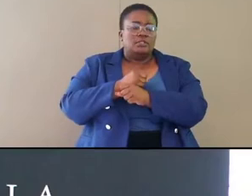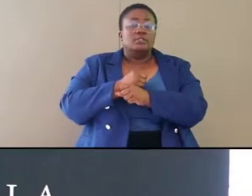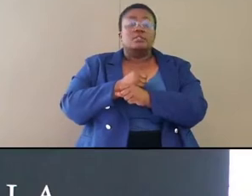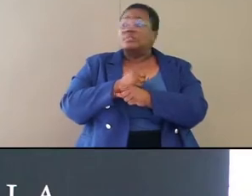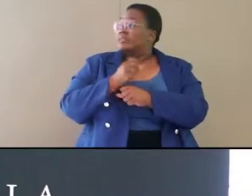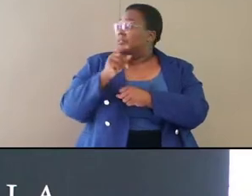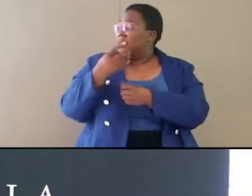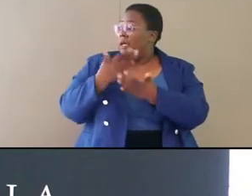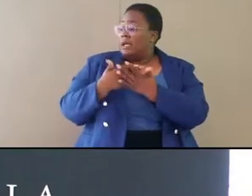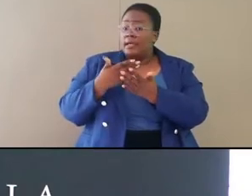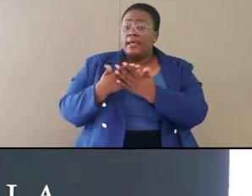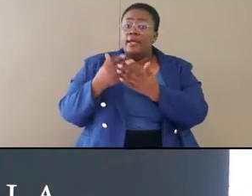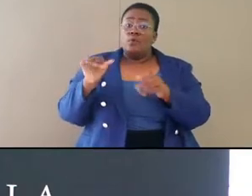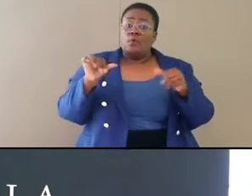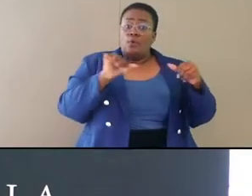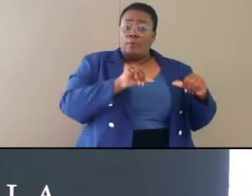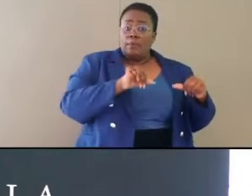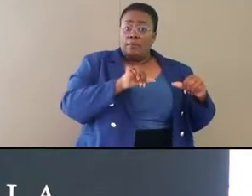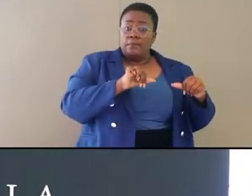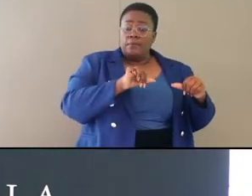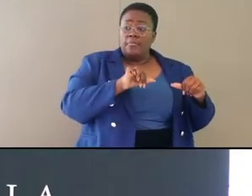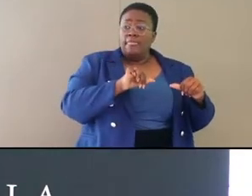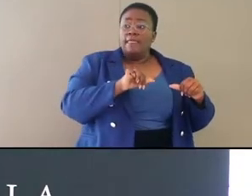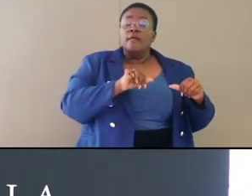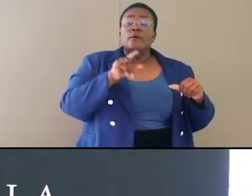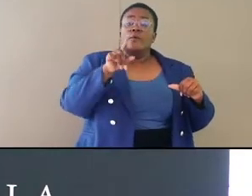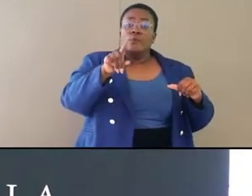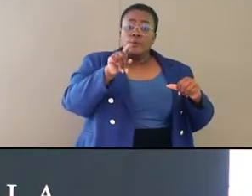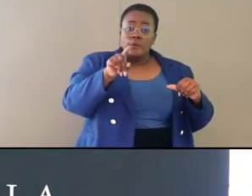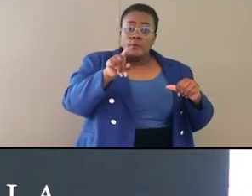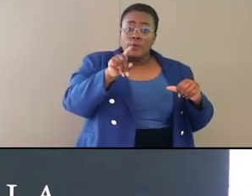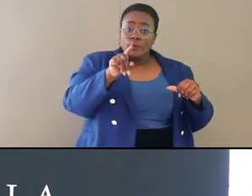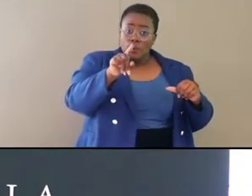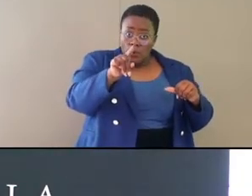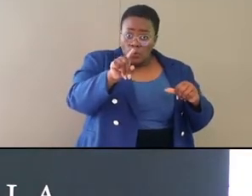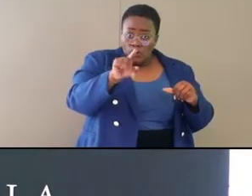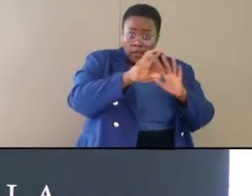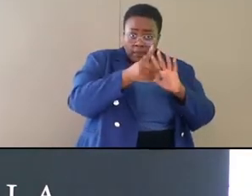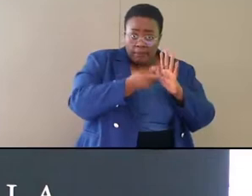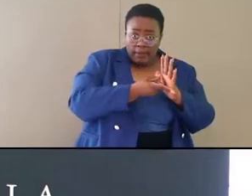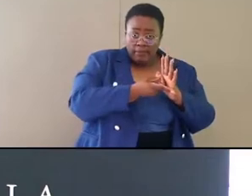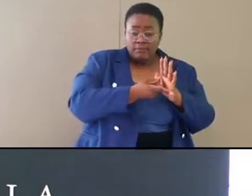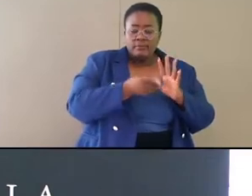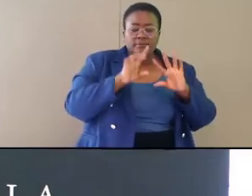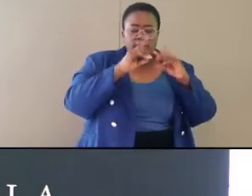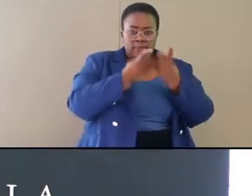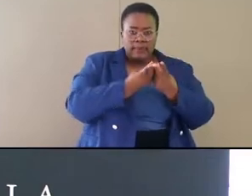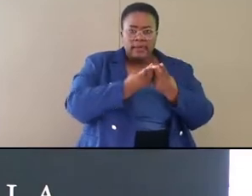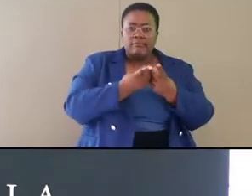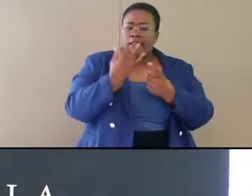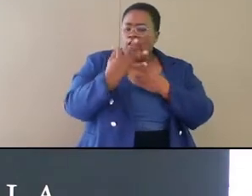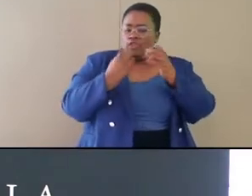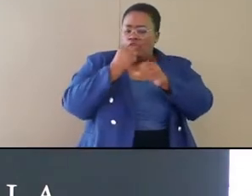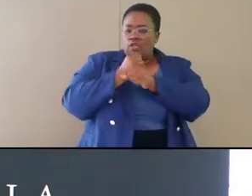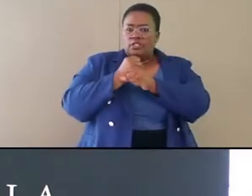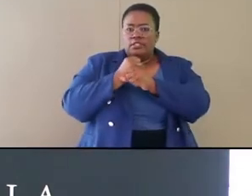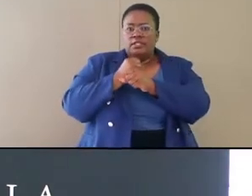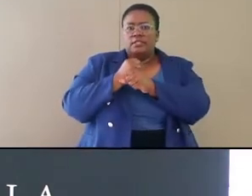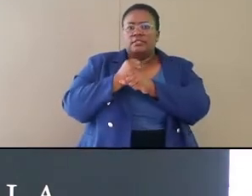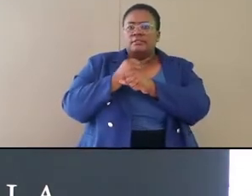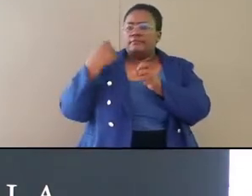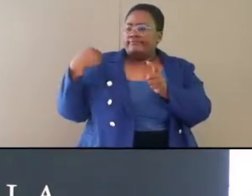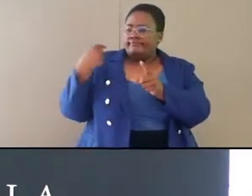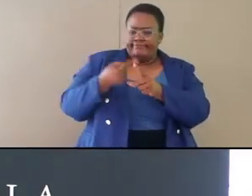you produce as a department? What is it that you as a department have done in the 30 years to make an